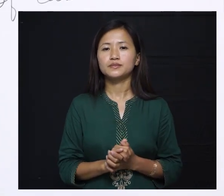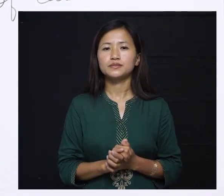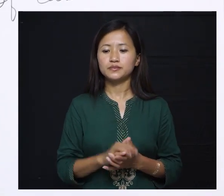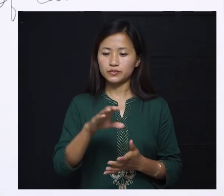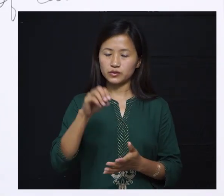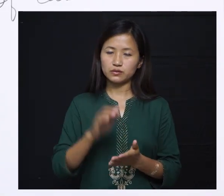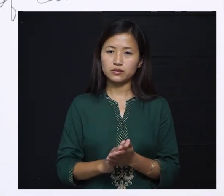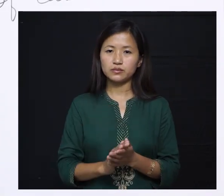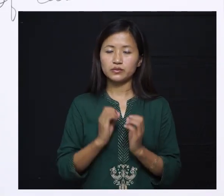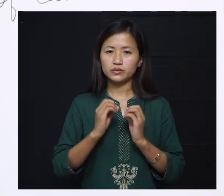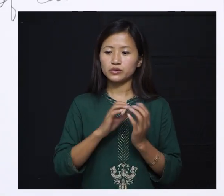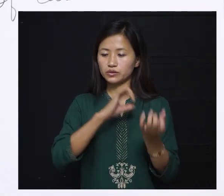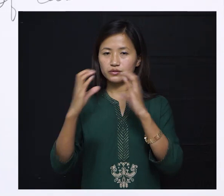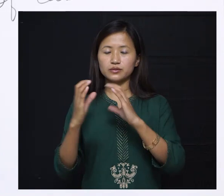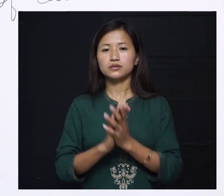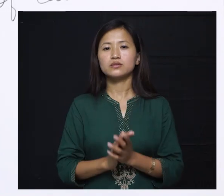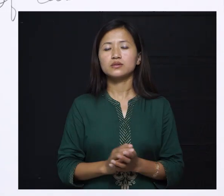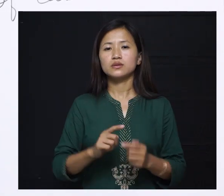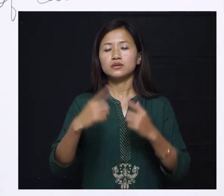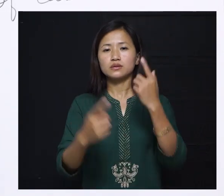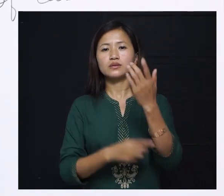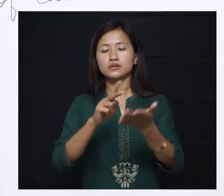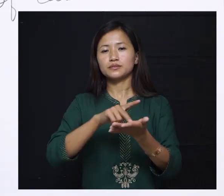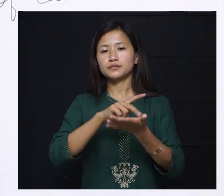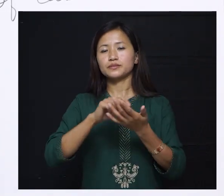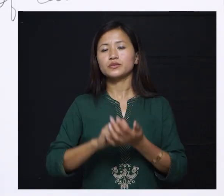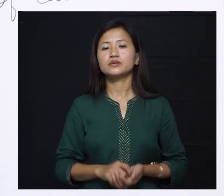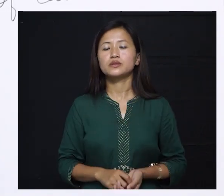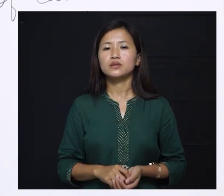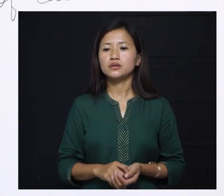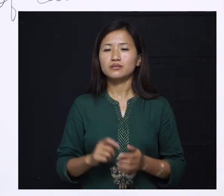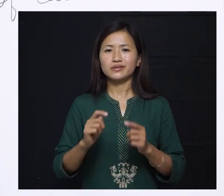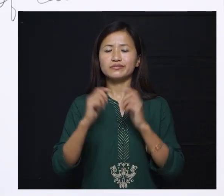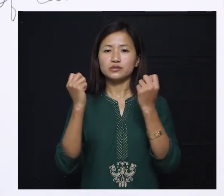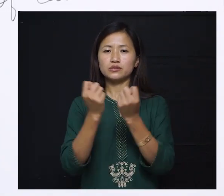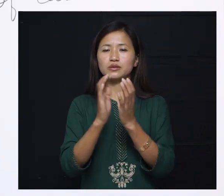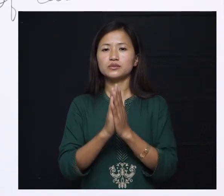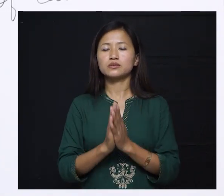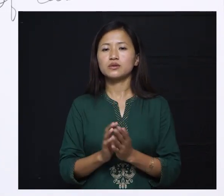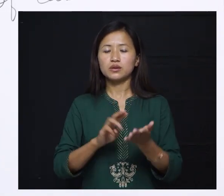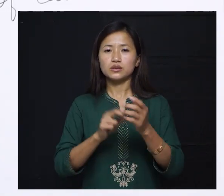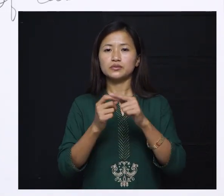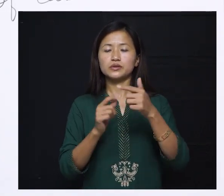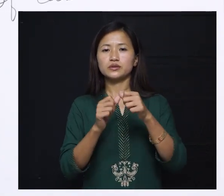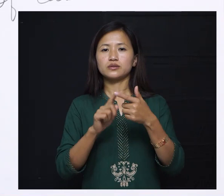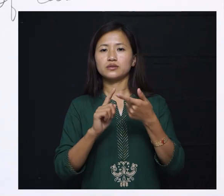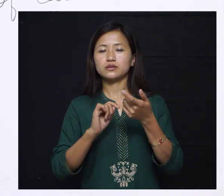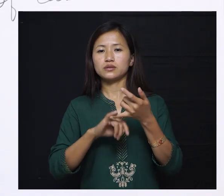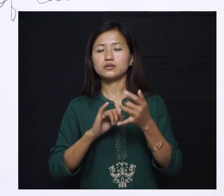took some gradual changes. Then in the last part, I will explain to you about the tribes, nomads, and about